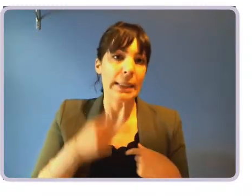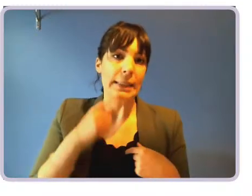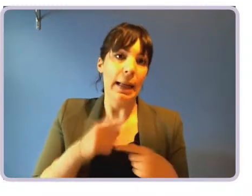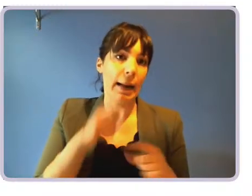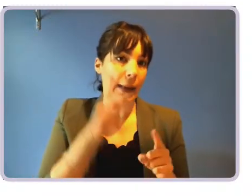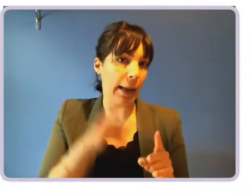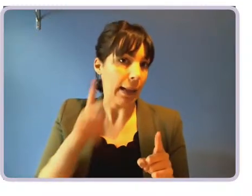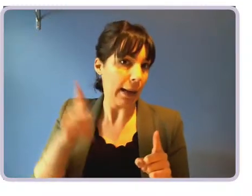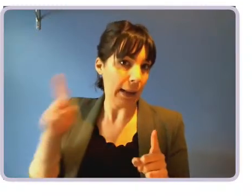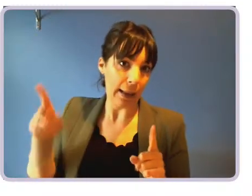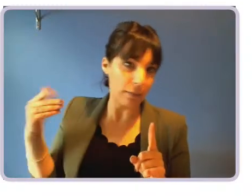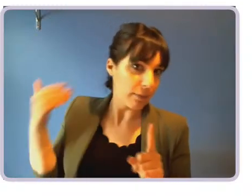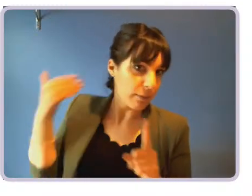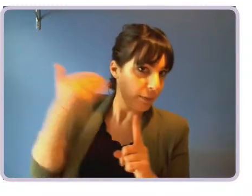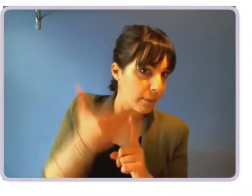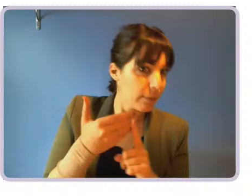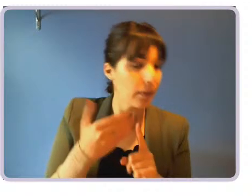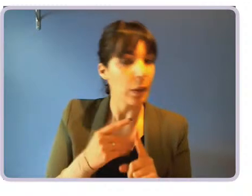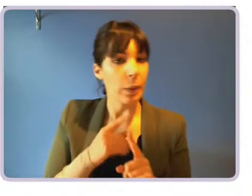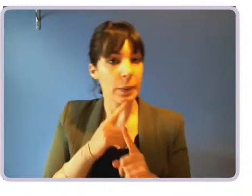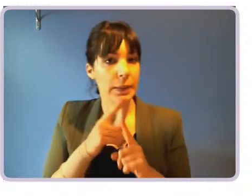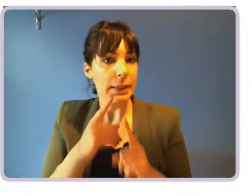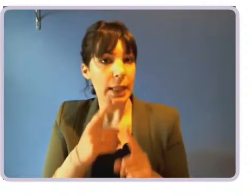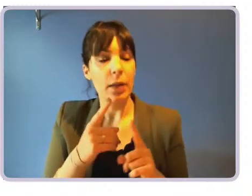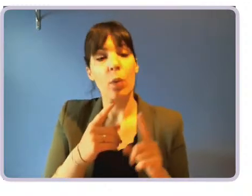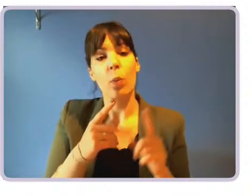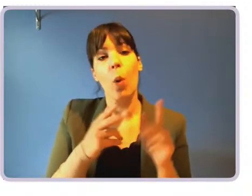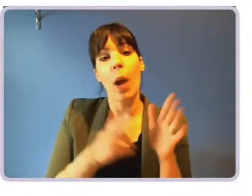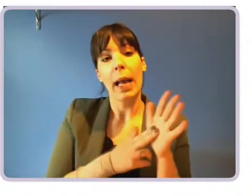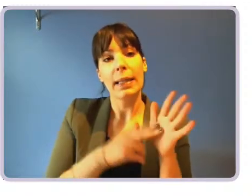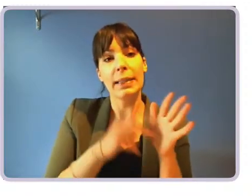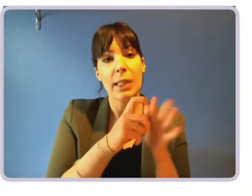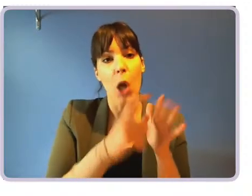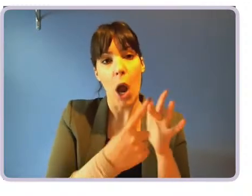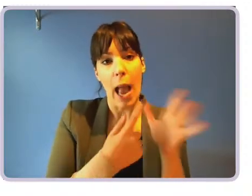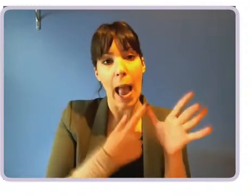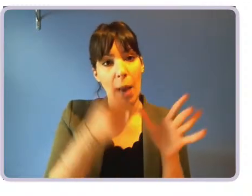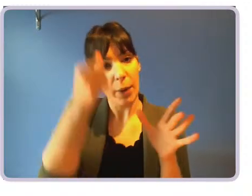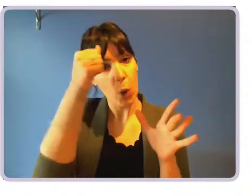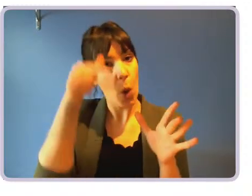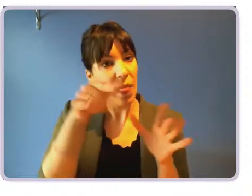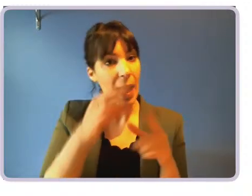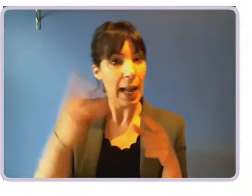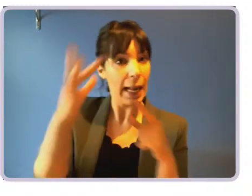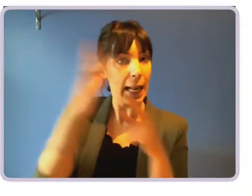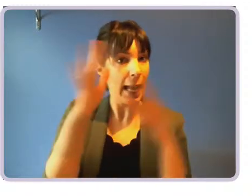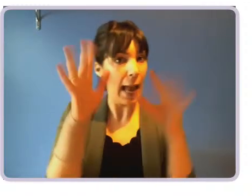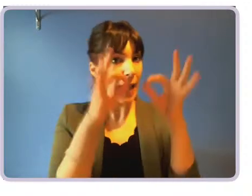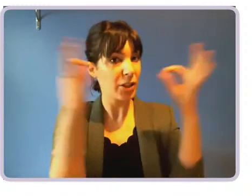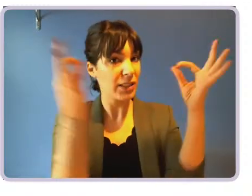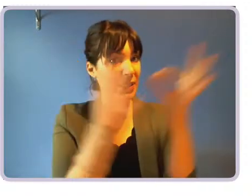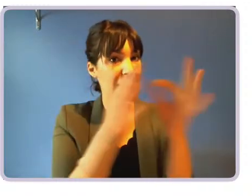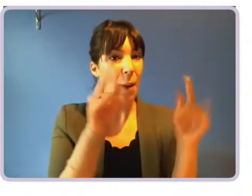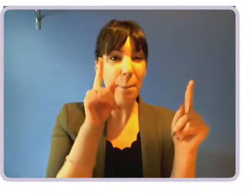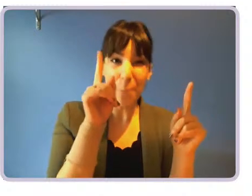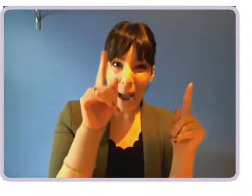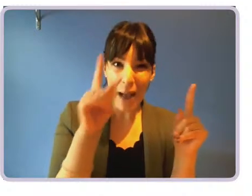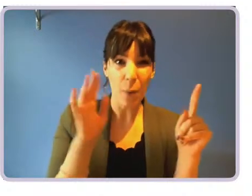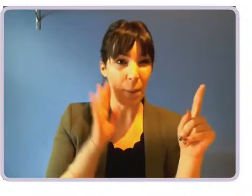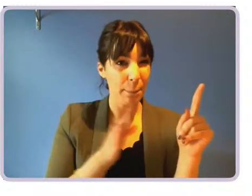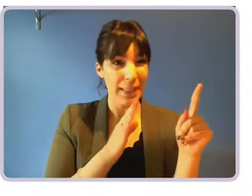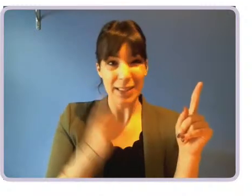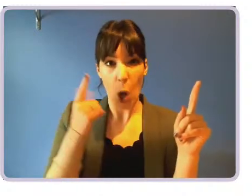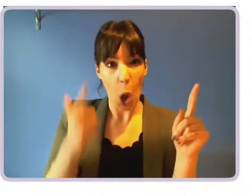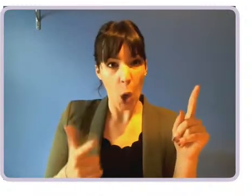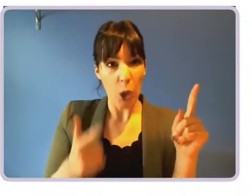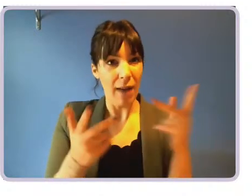if you think through the NDIA as being the key agency, you miss a whole bunch of people with disabilities who also might need